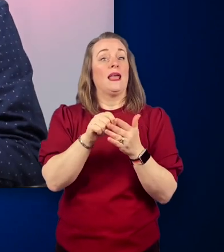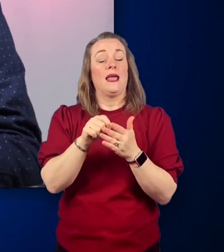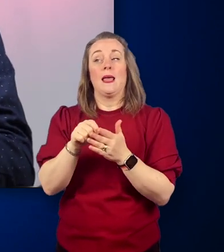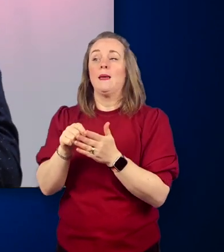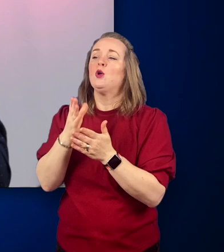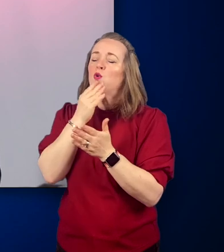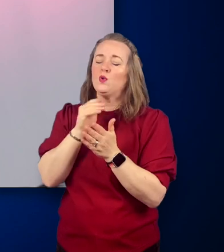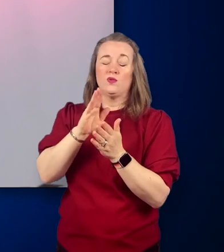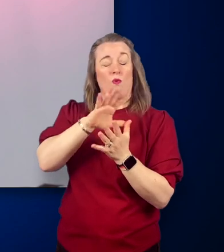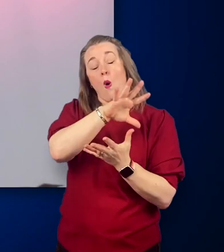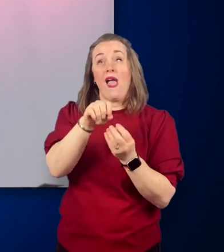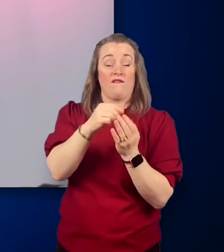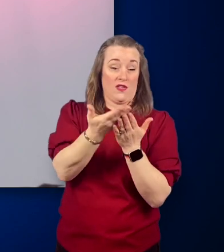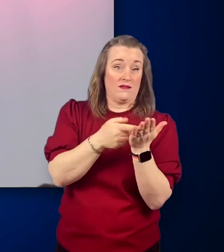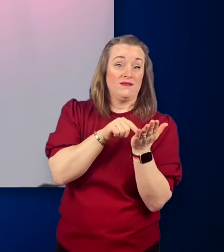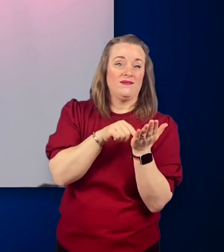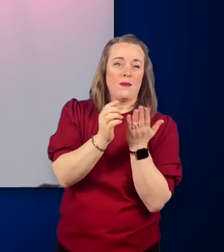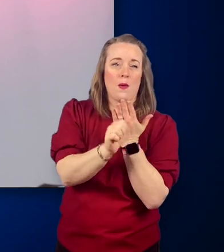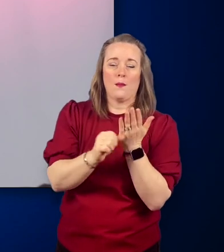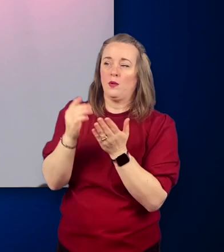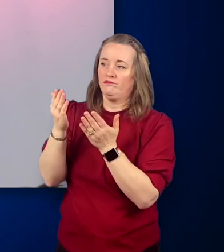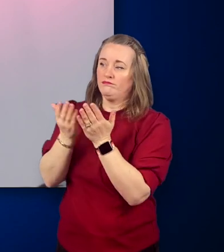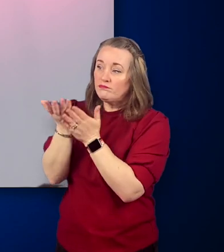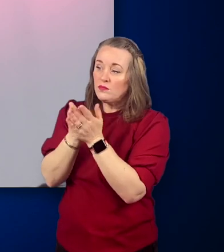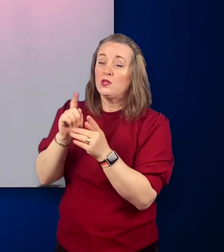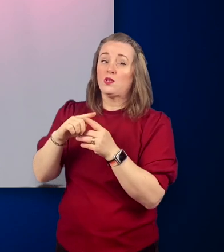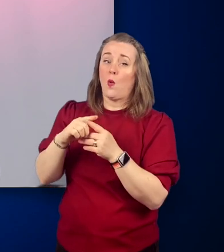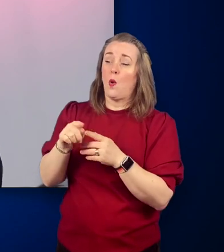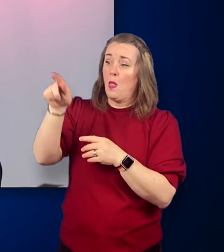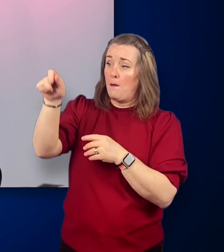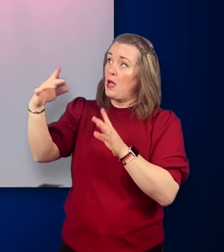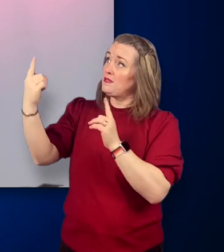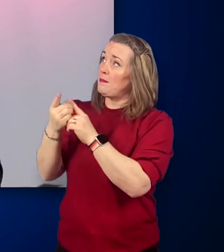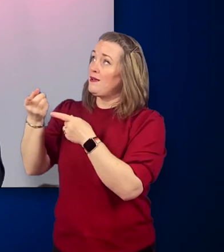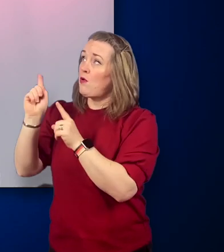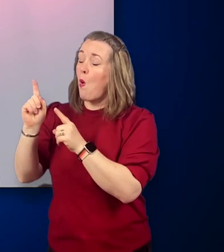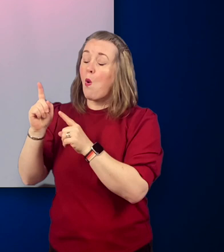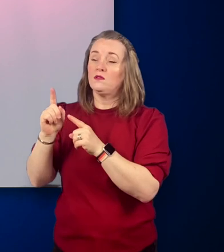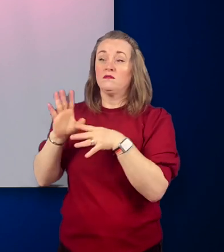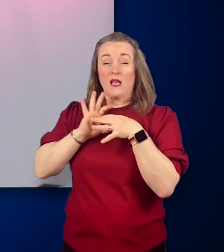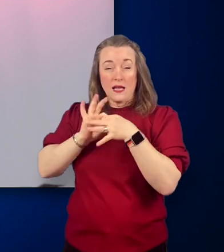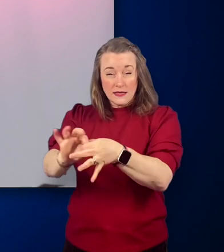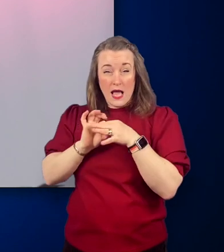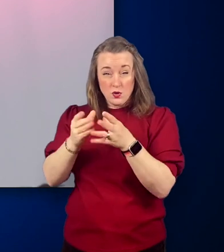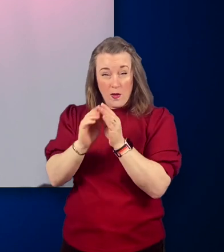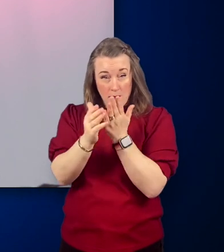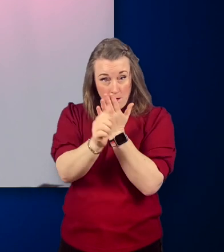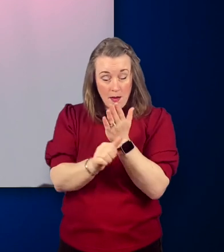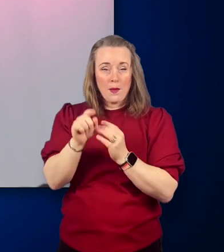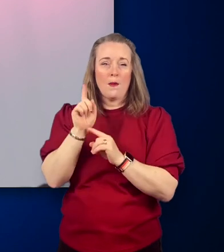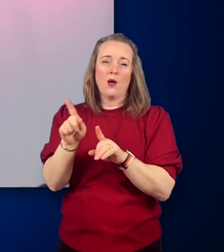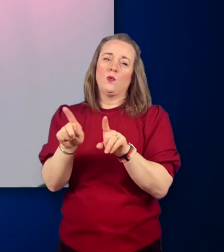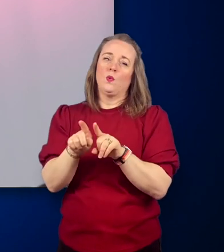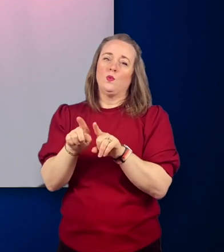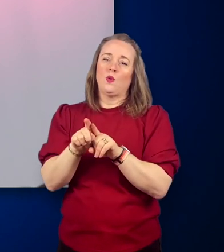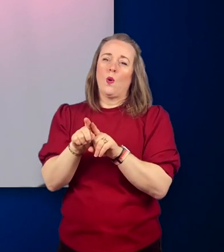was a divine encounter. Philip was used to come alongside the Ethiopian eunuch. Who's God going to use you to come alongside